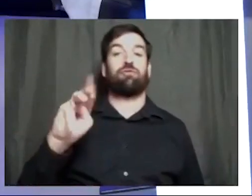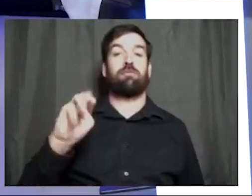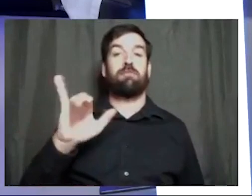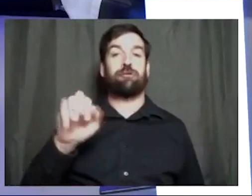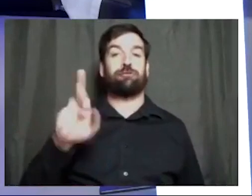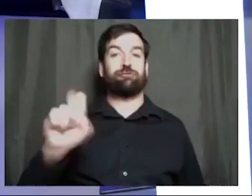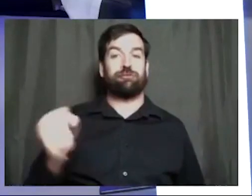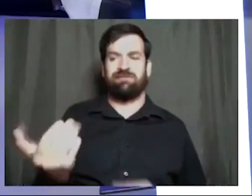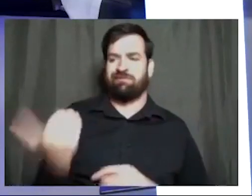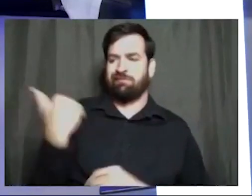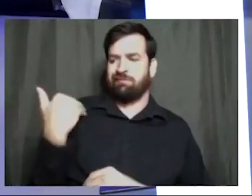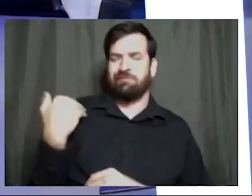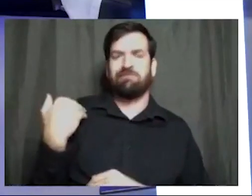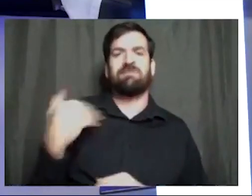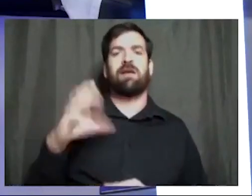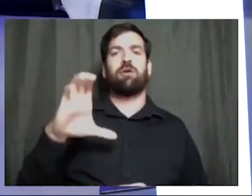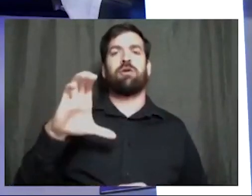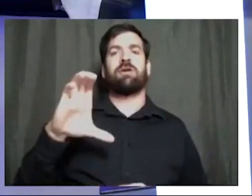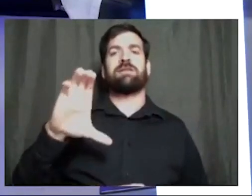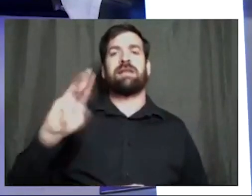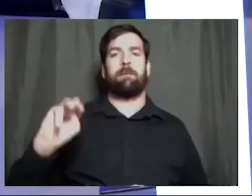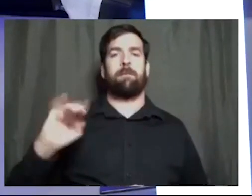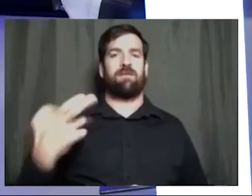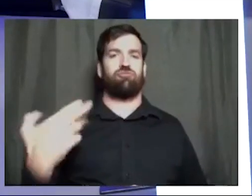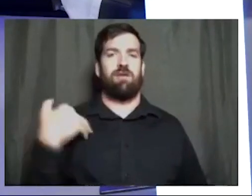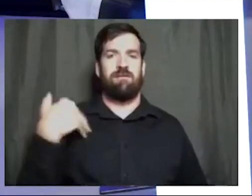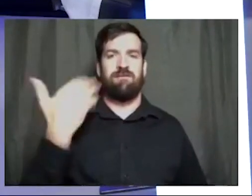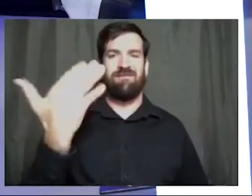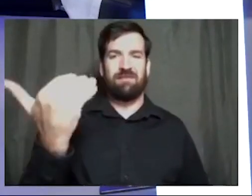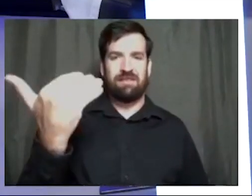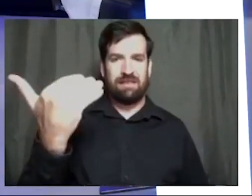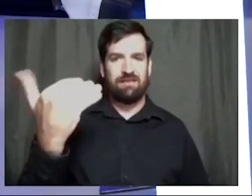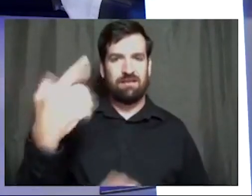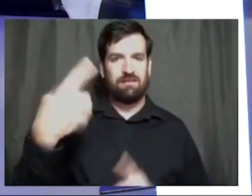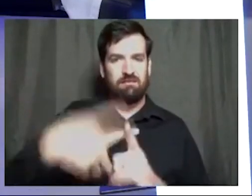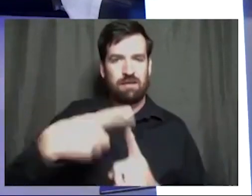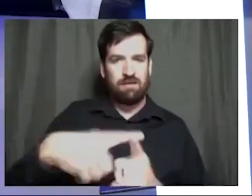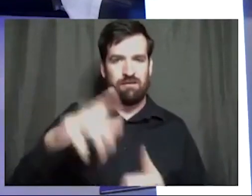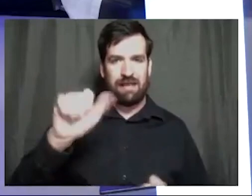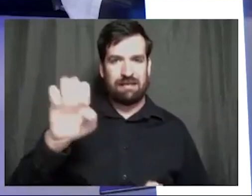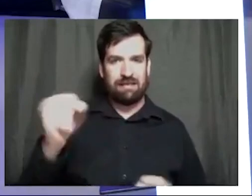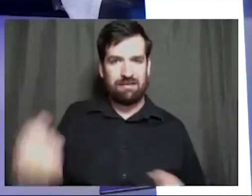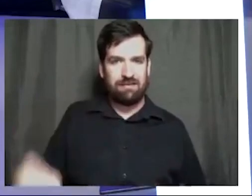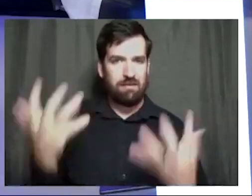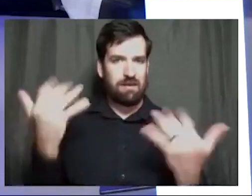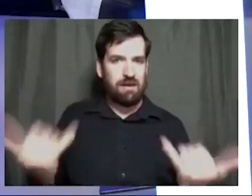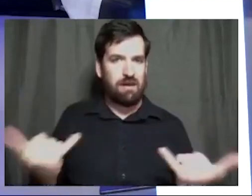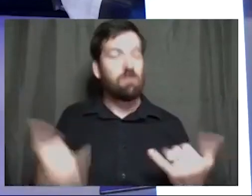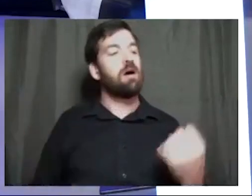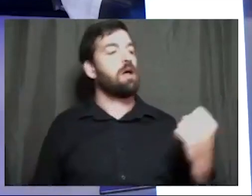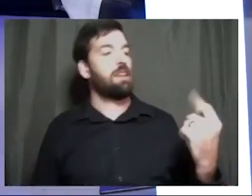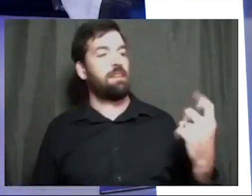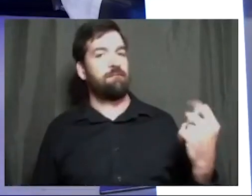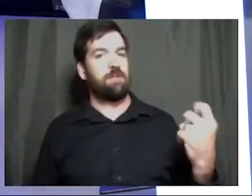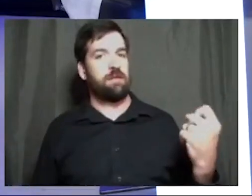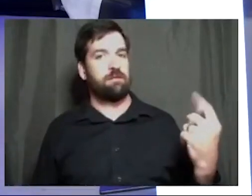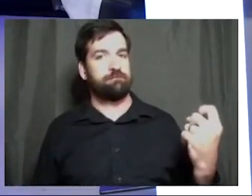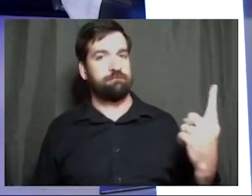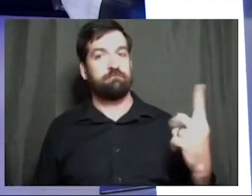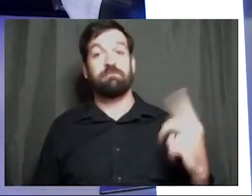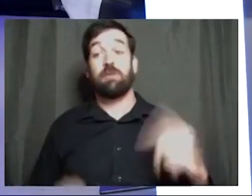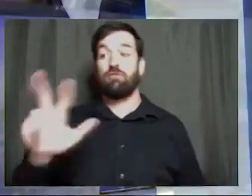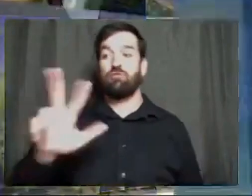15 positive COVID patients. How many now? What can you update us on? We have 11 right now in the hospital this morning and 3 in the ICU.